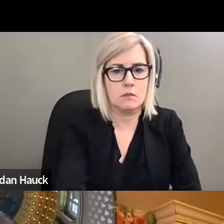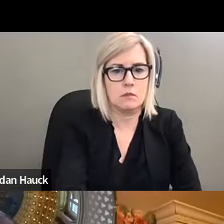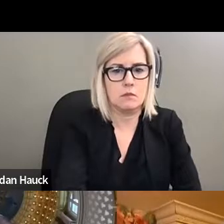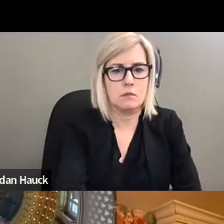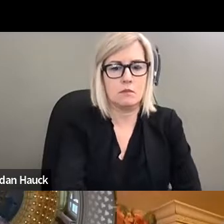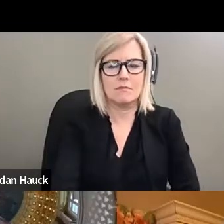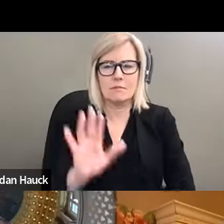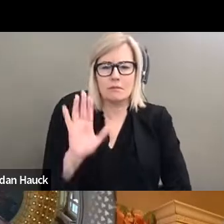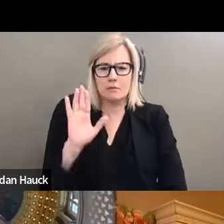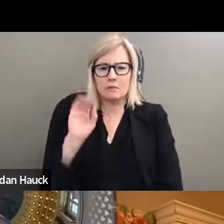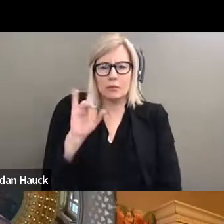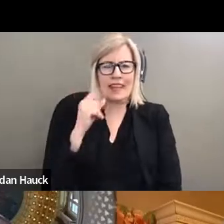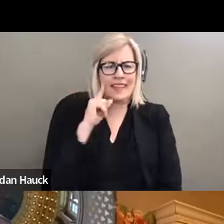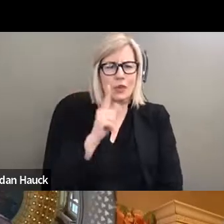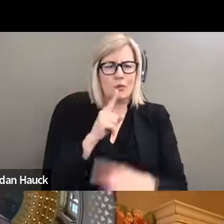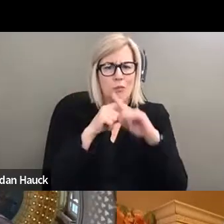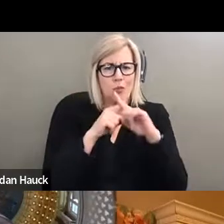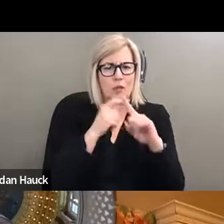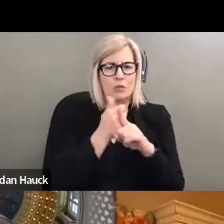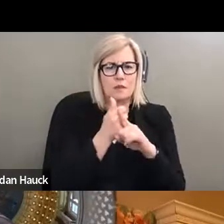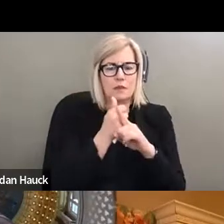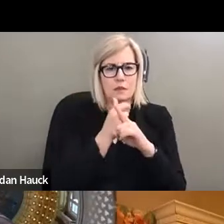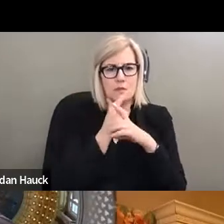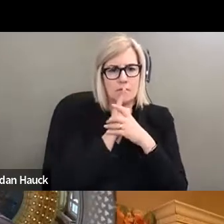Brady, I think you just muted yourself.